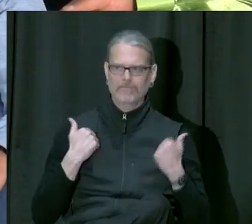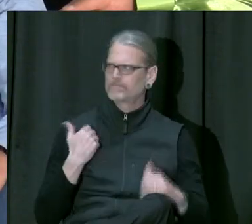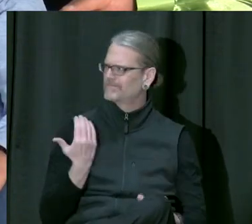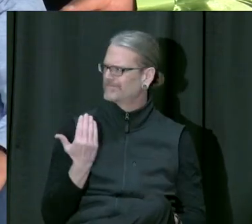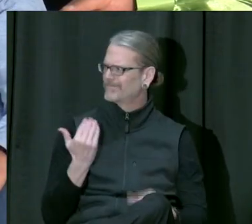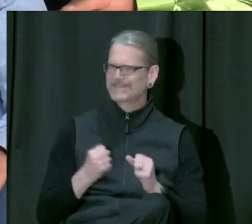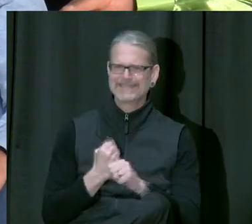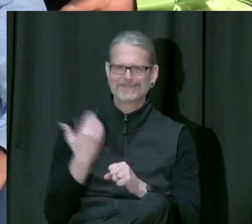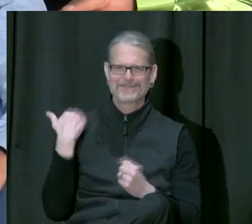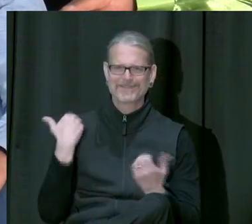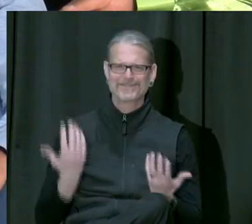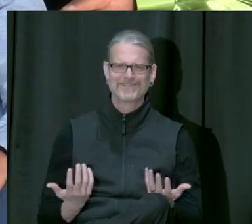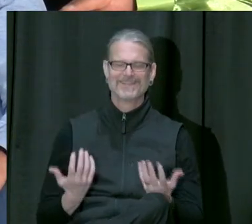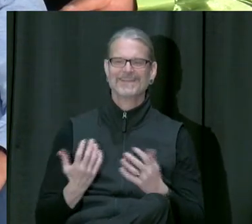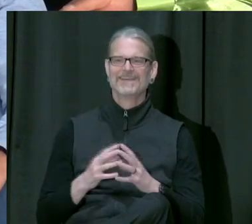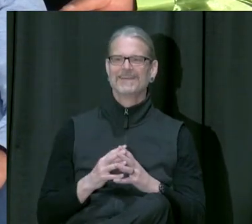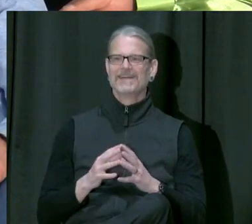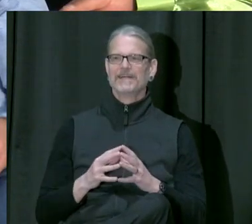15 years ago,